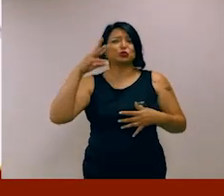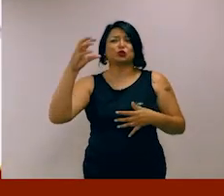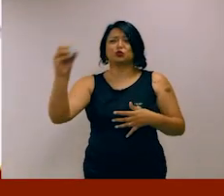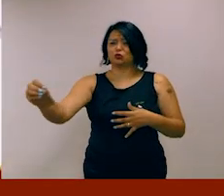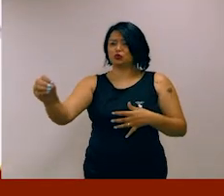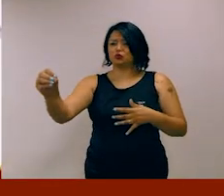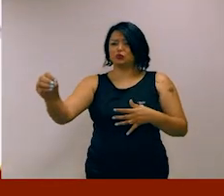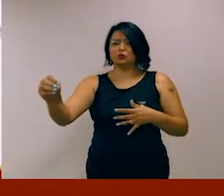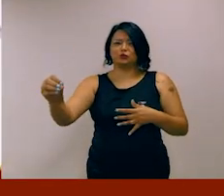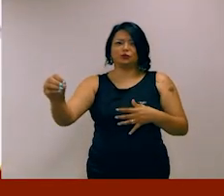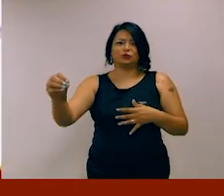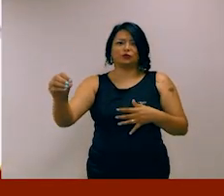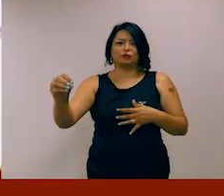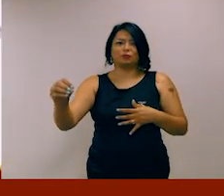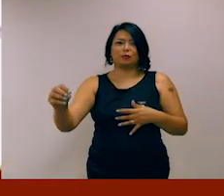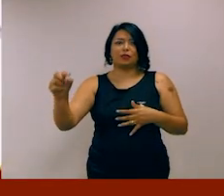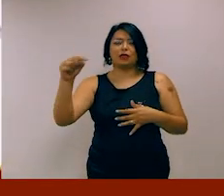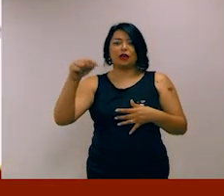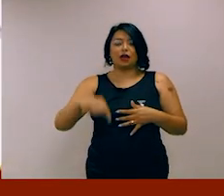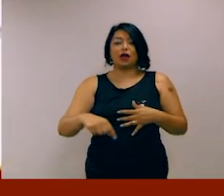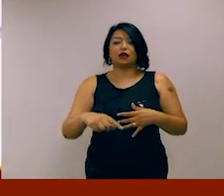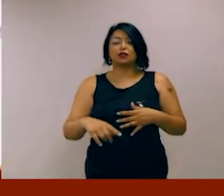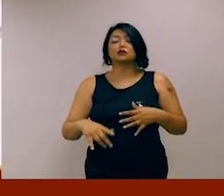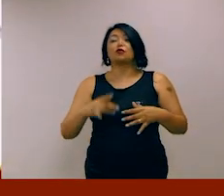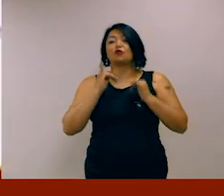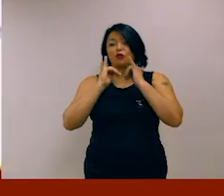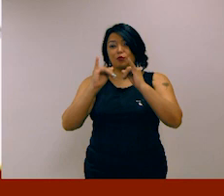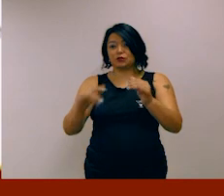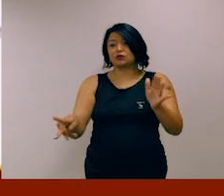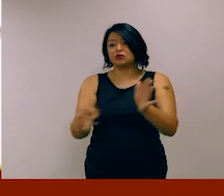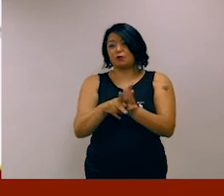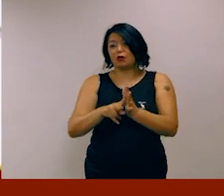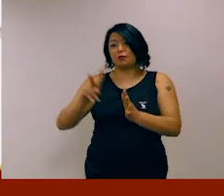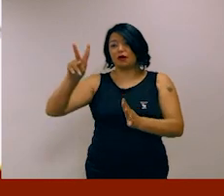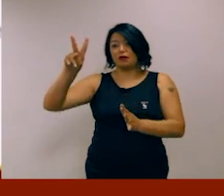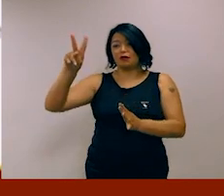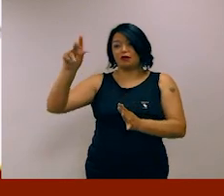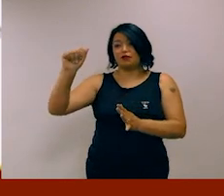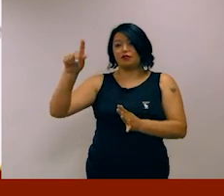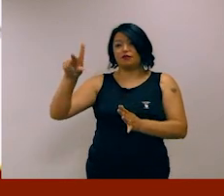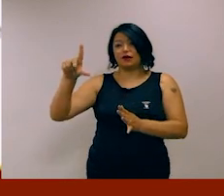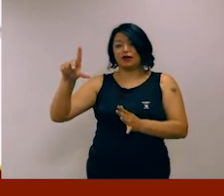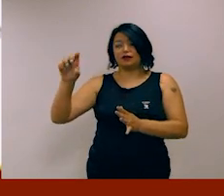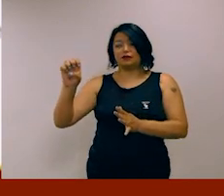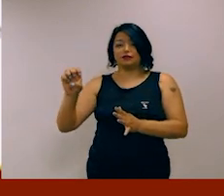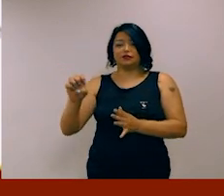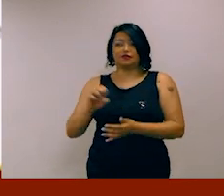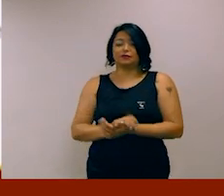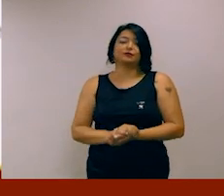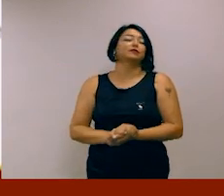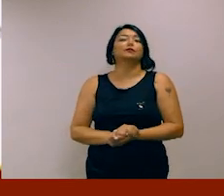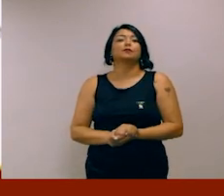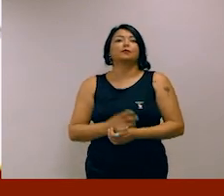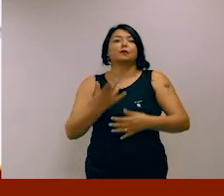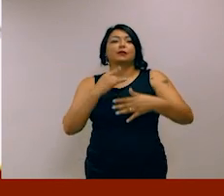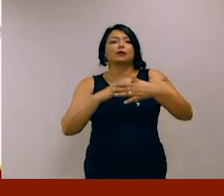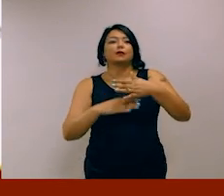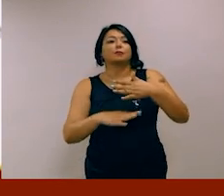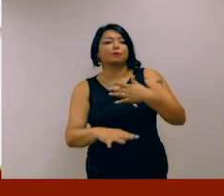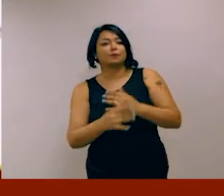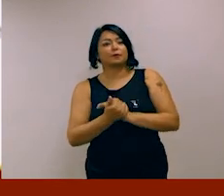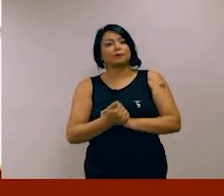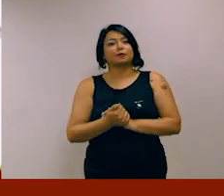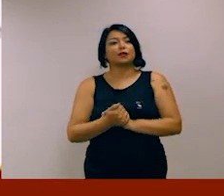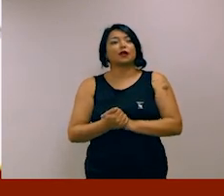the entire structure of the Vale company. And these are technical information that the company shared with us. The